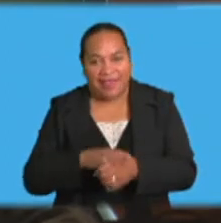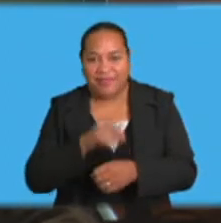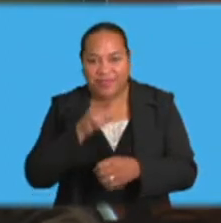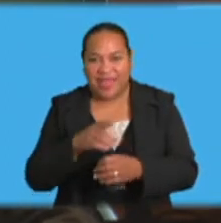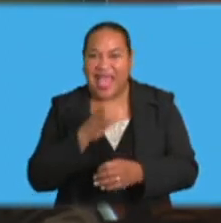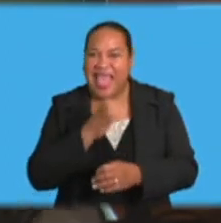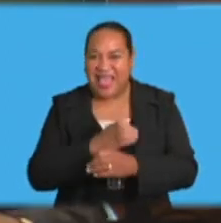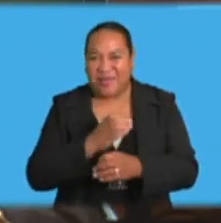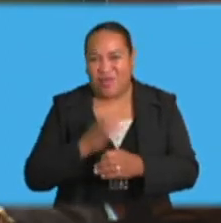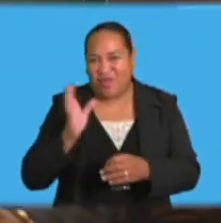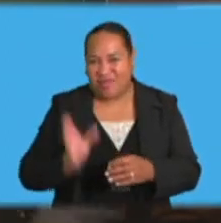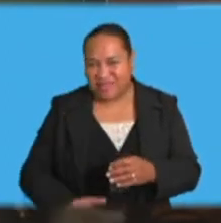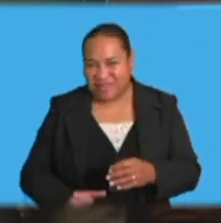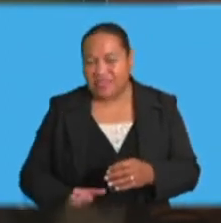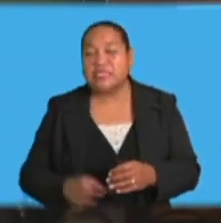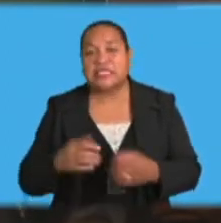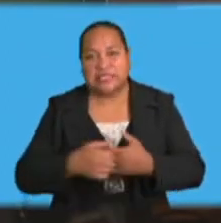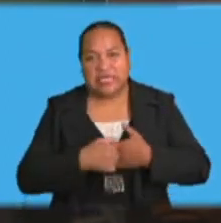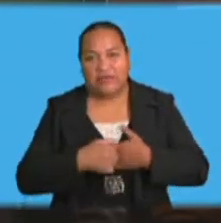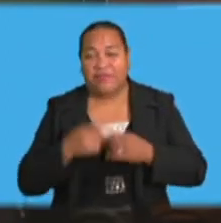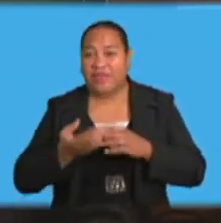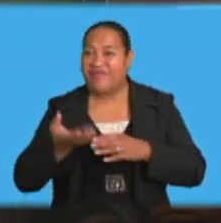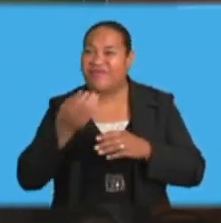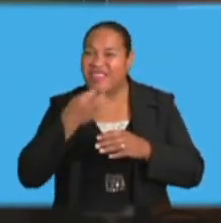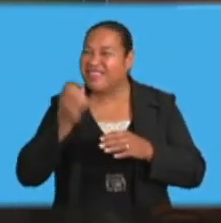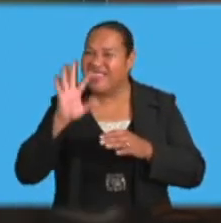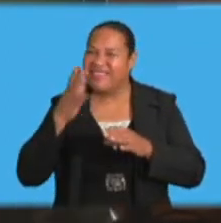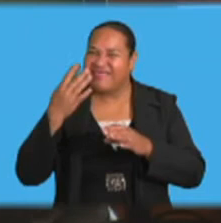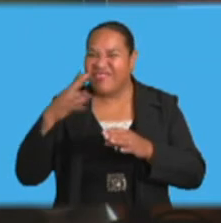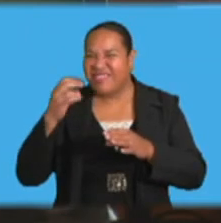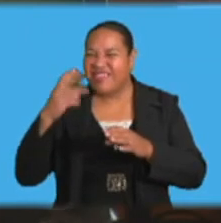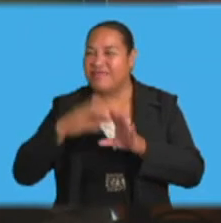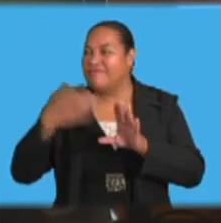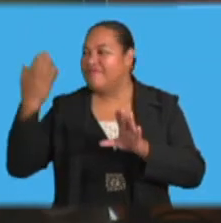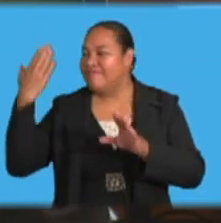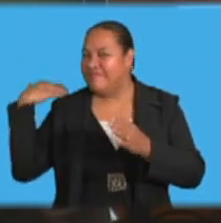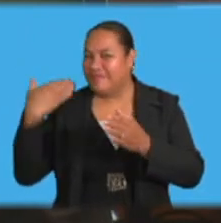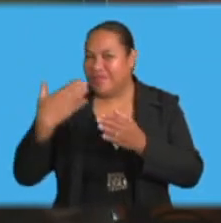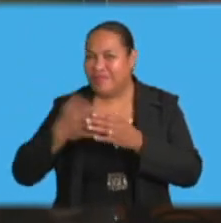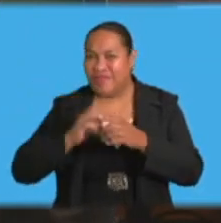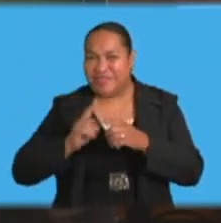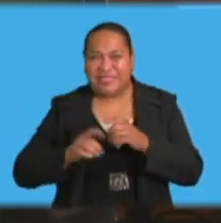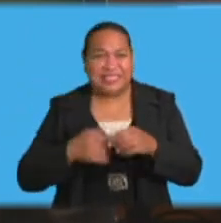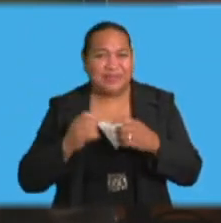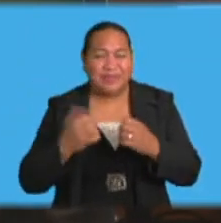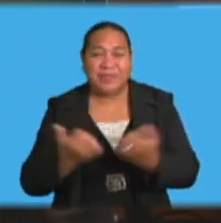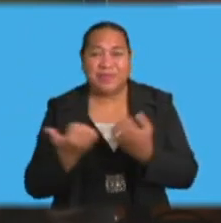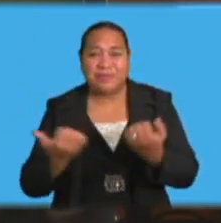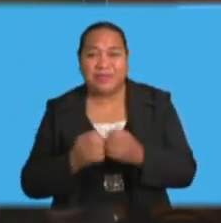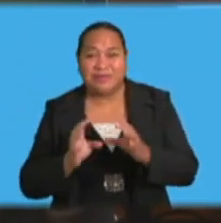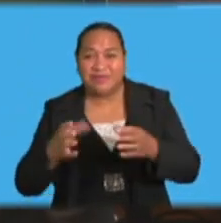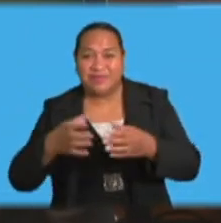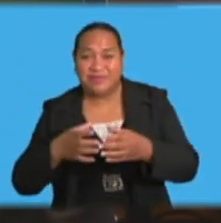a priority in Fiji. Over the past few decades, there has been rapid uptake of automation, artificial intelligence, and